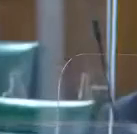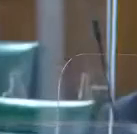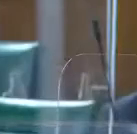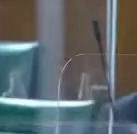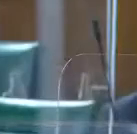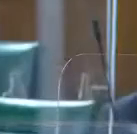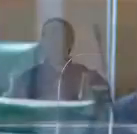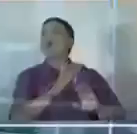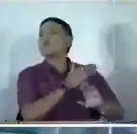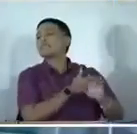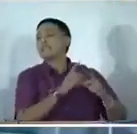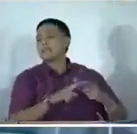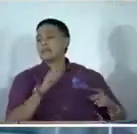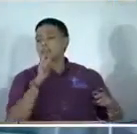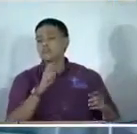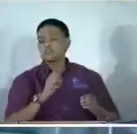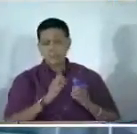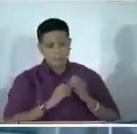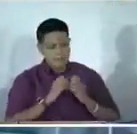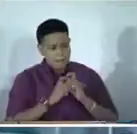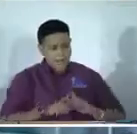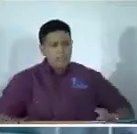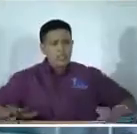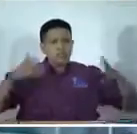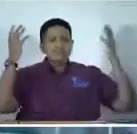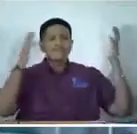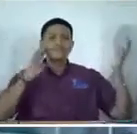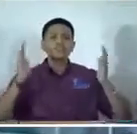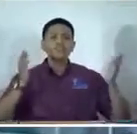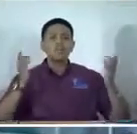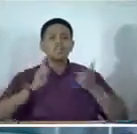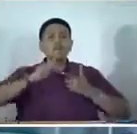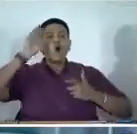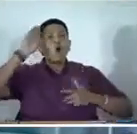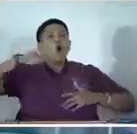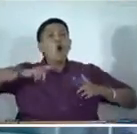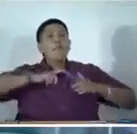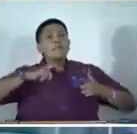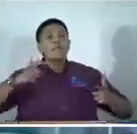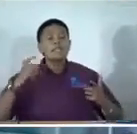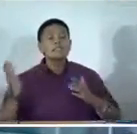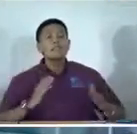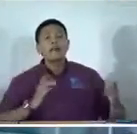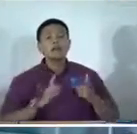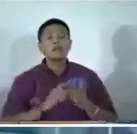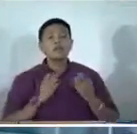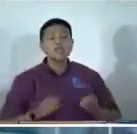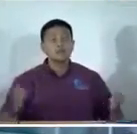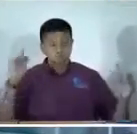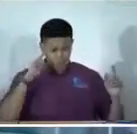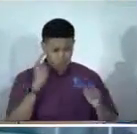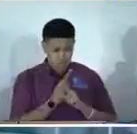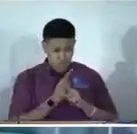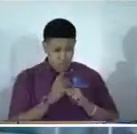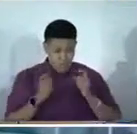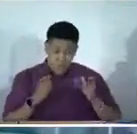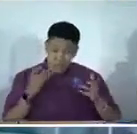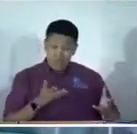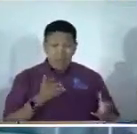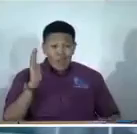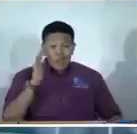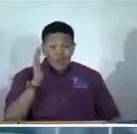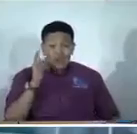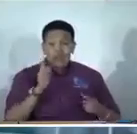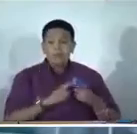up-to-date and advanced maintenance services. And all major plants and equipment will be properly managed, Madam Speaker, and a new